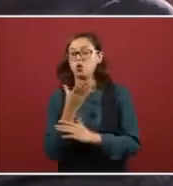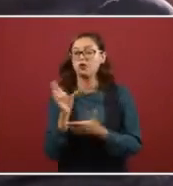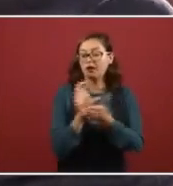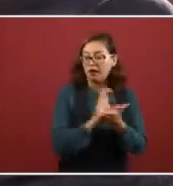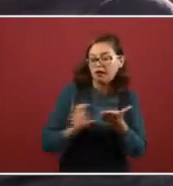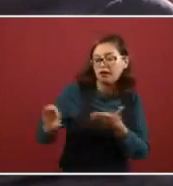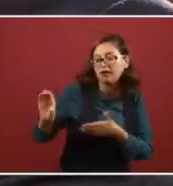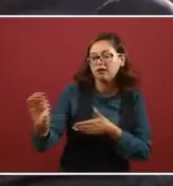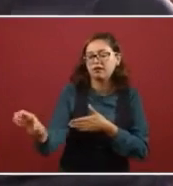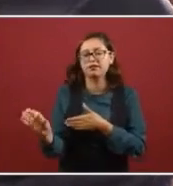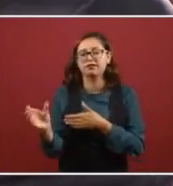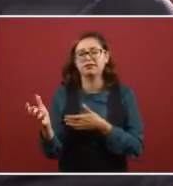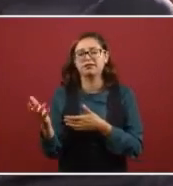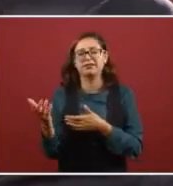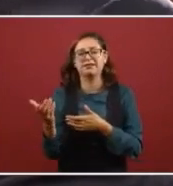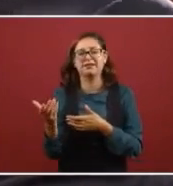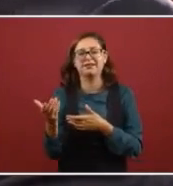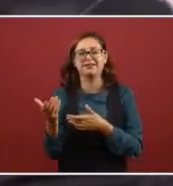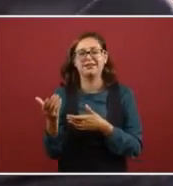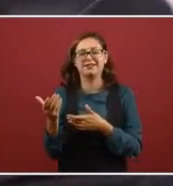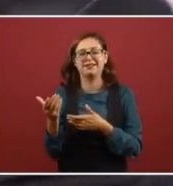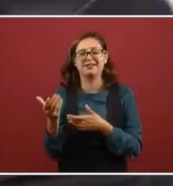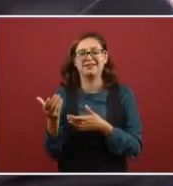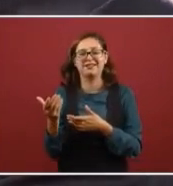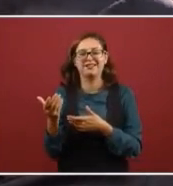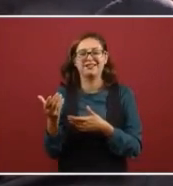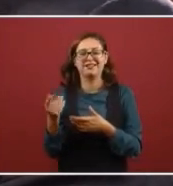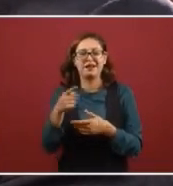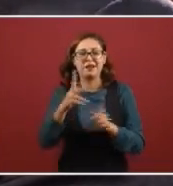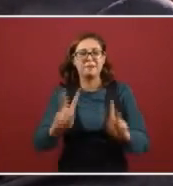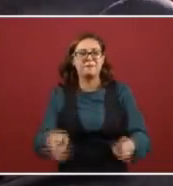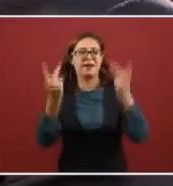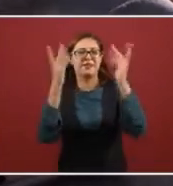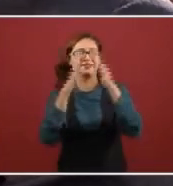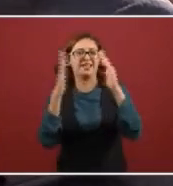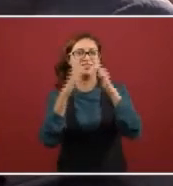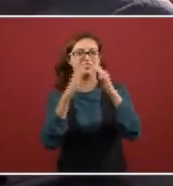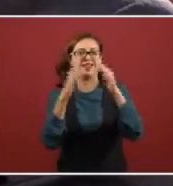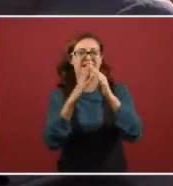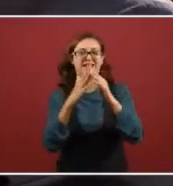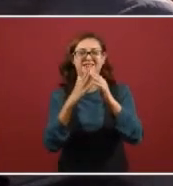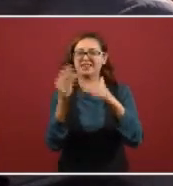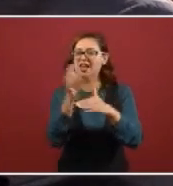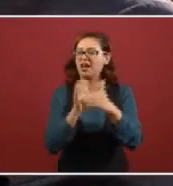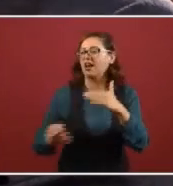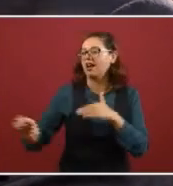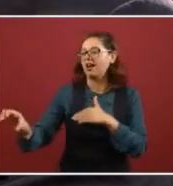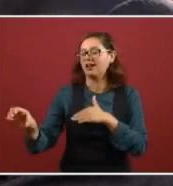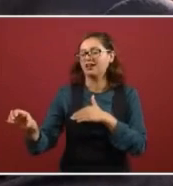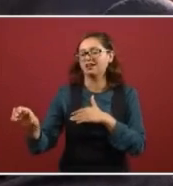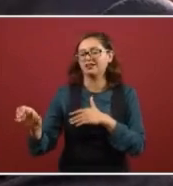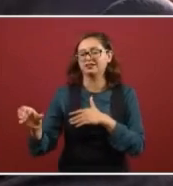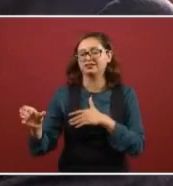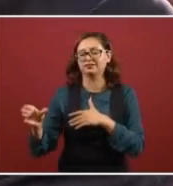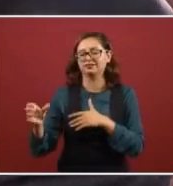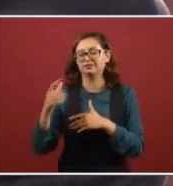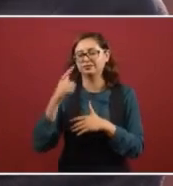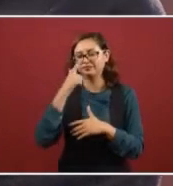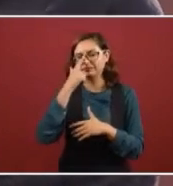it with these, lo que se va a recibir de what la they're venta going to de la receive from the casa sale of the home. de el